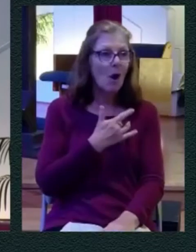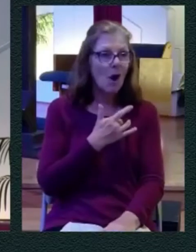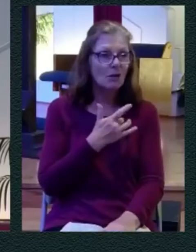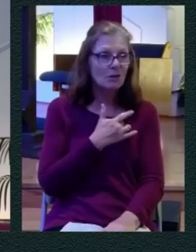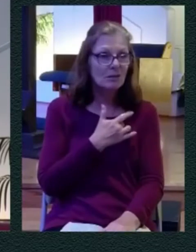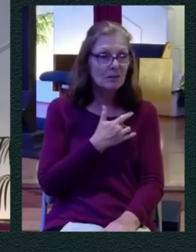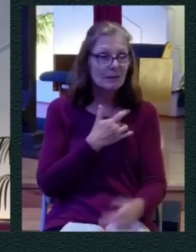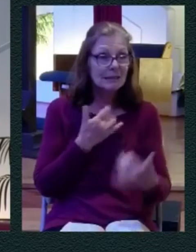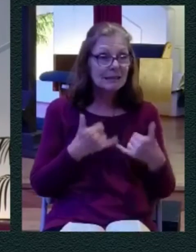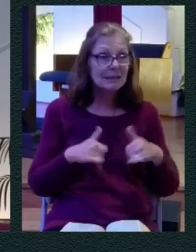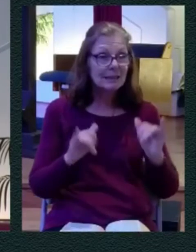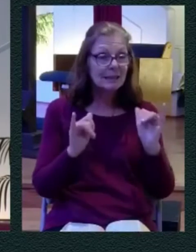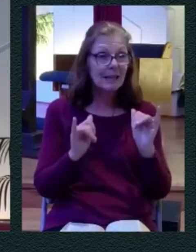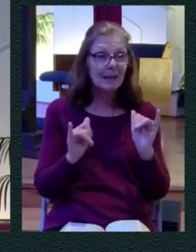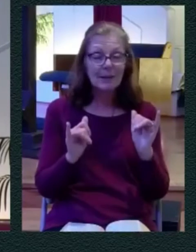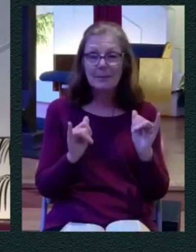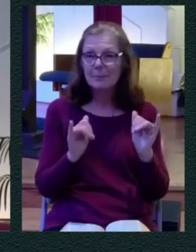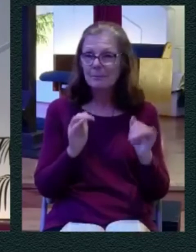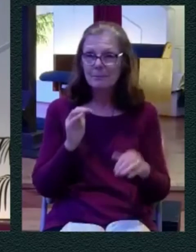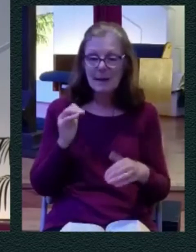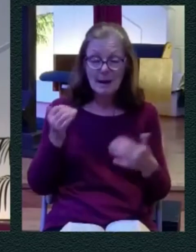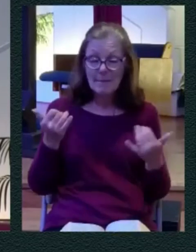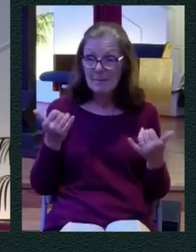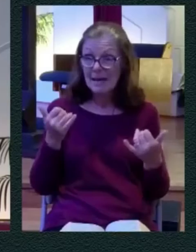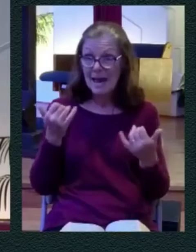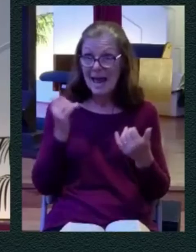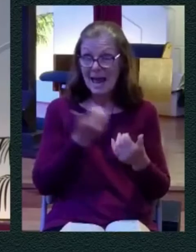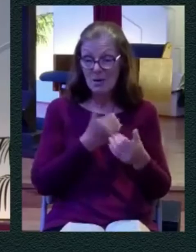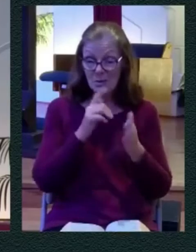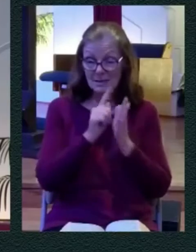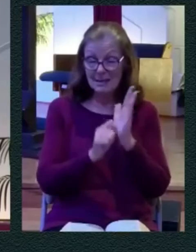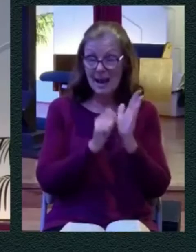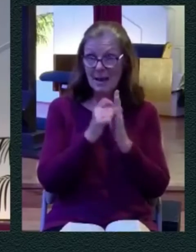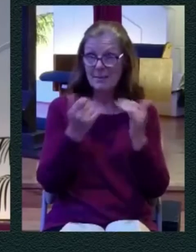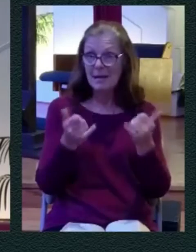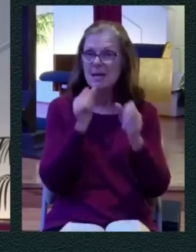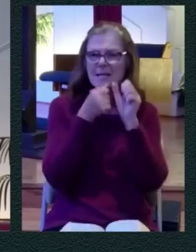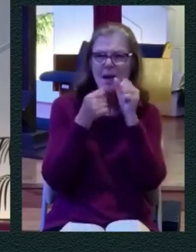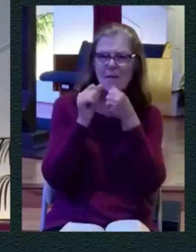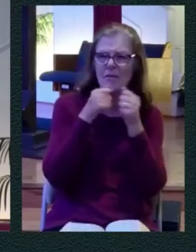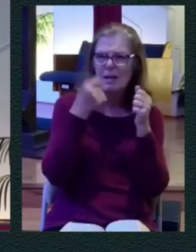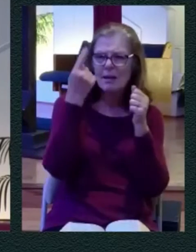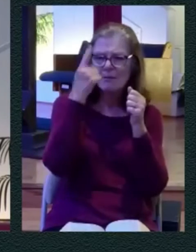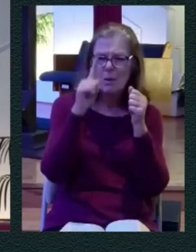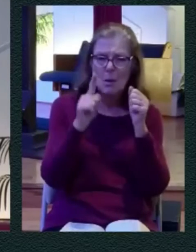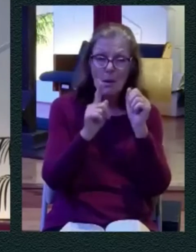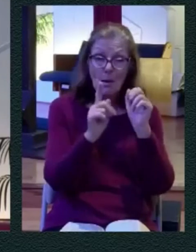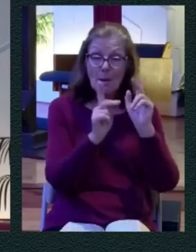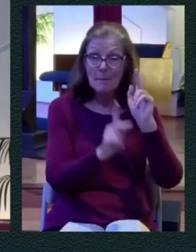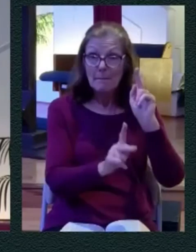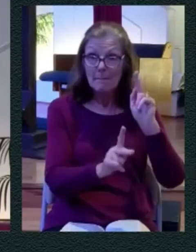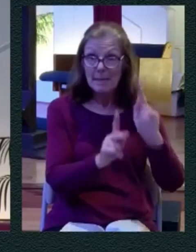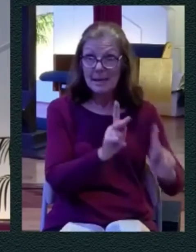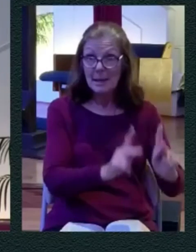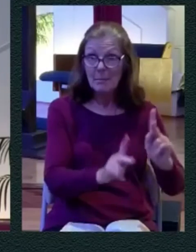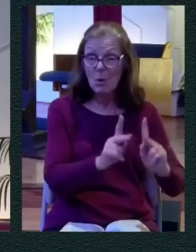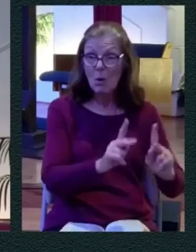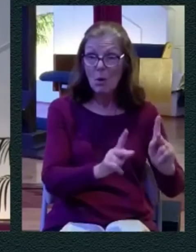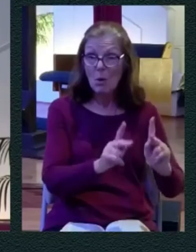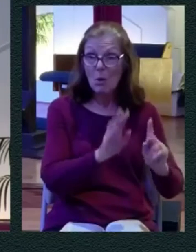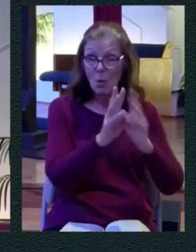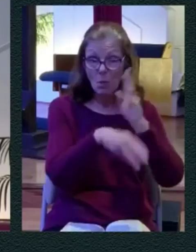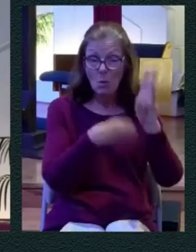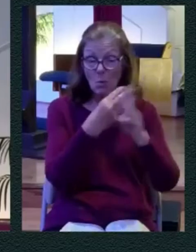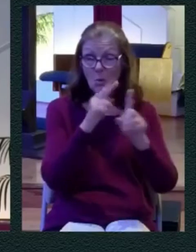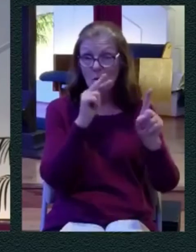our age knows nothing of this. No, suffering for the modern man, the modern woman, suffering has become